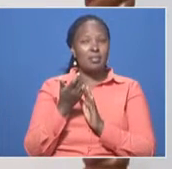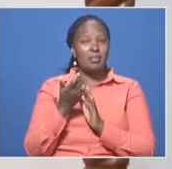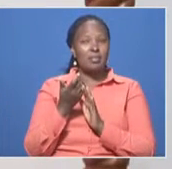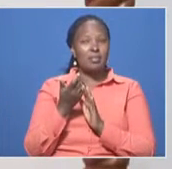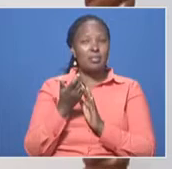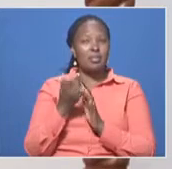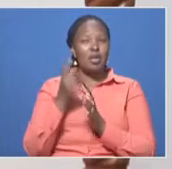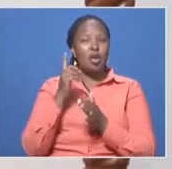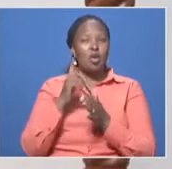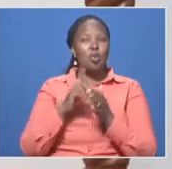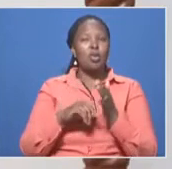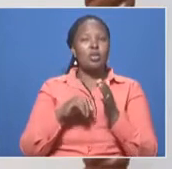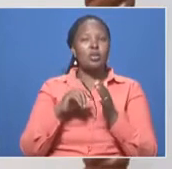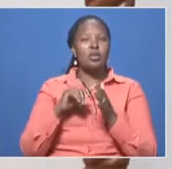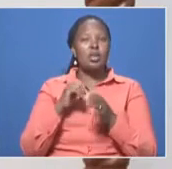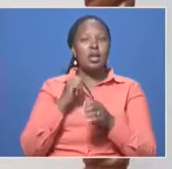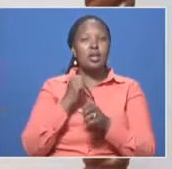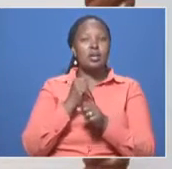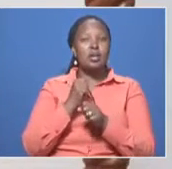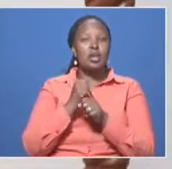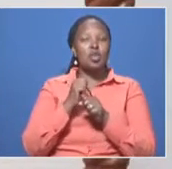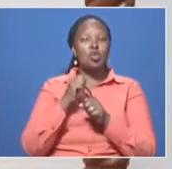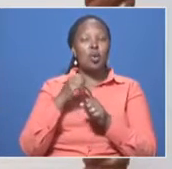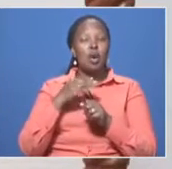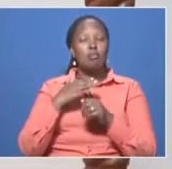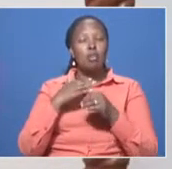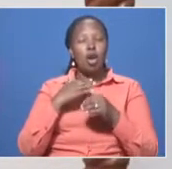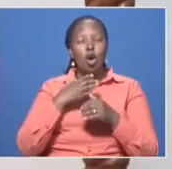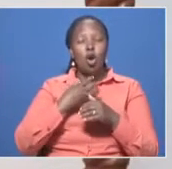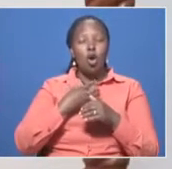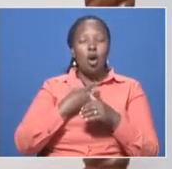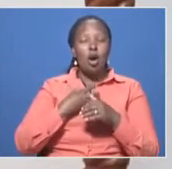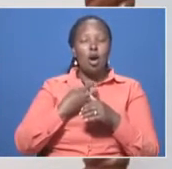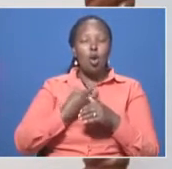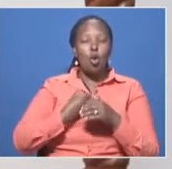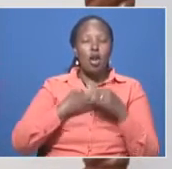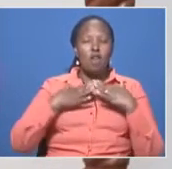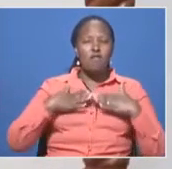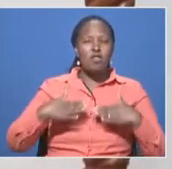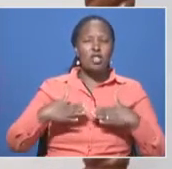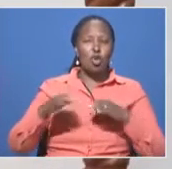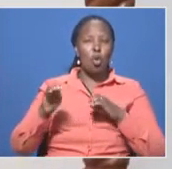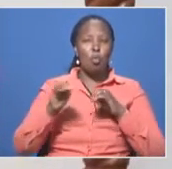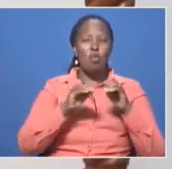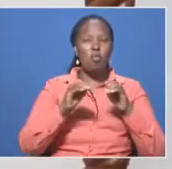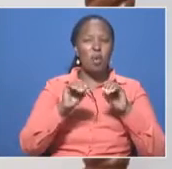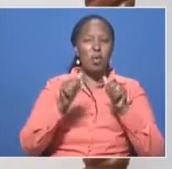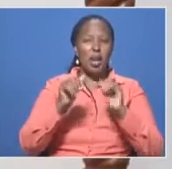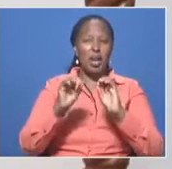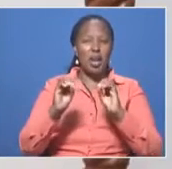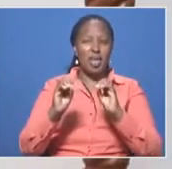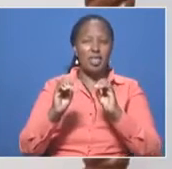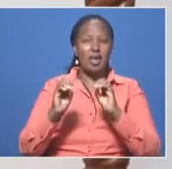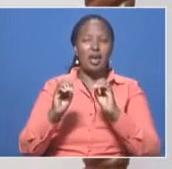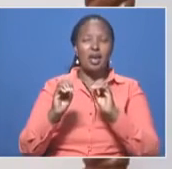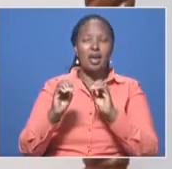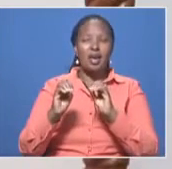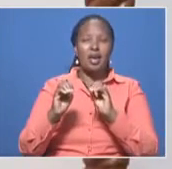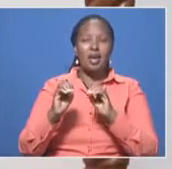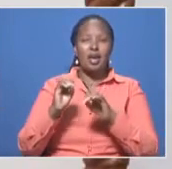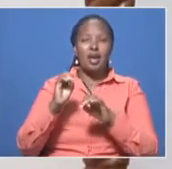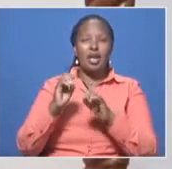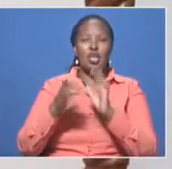own physical temporary incapacitation reveal about our systems